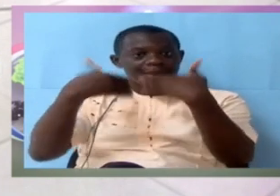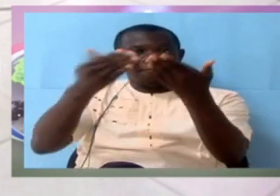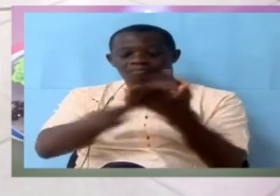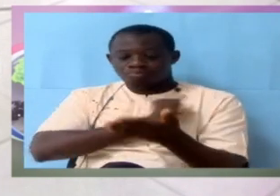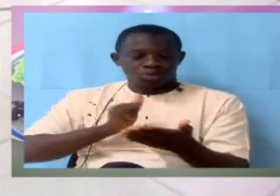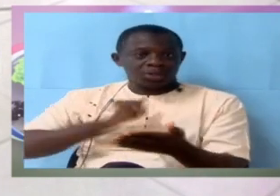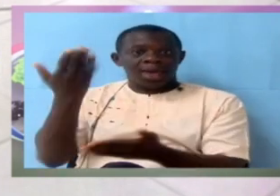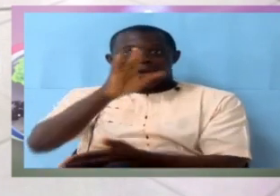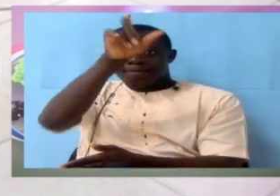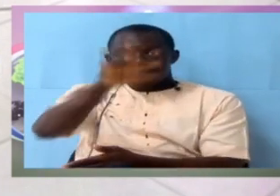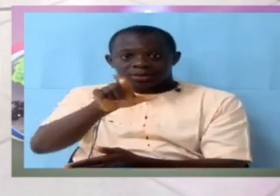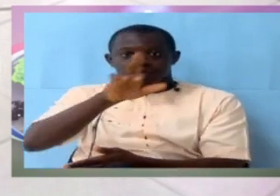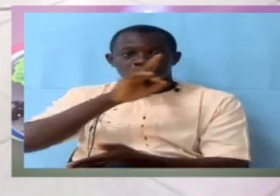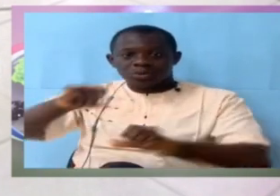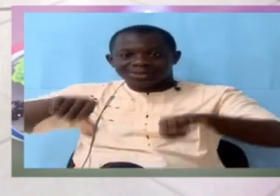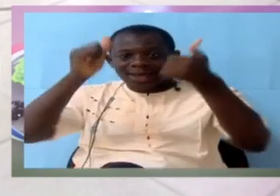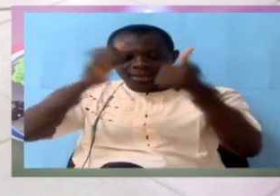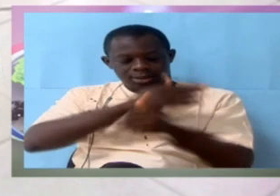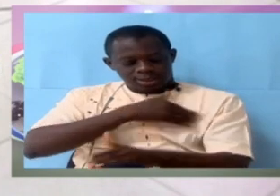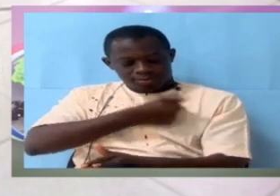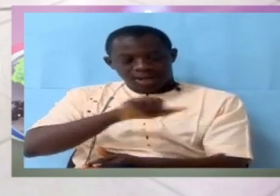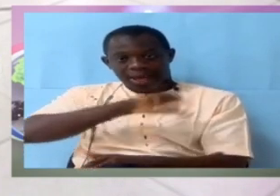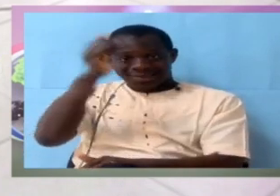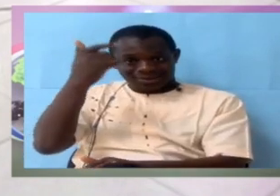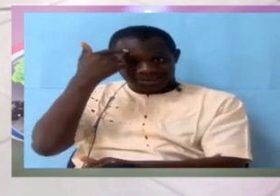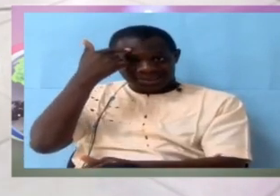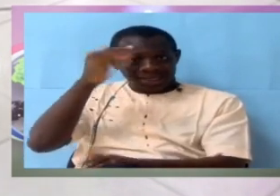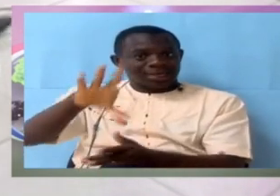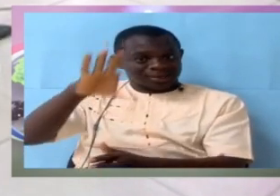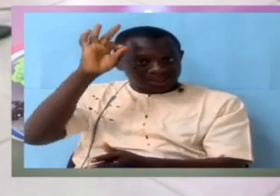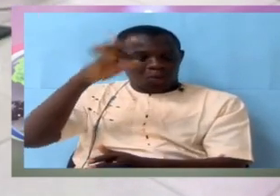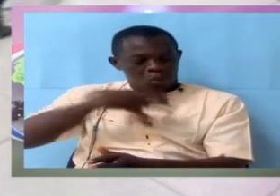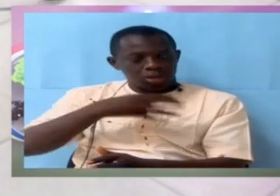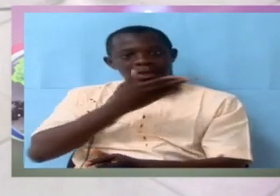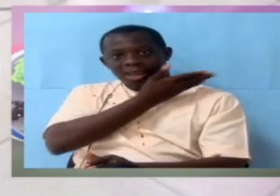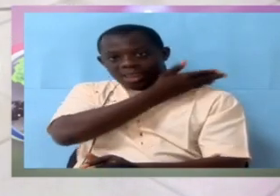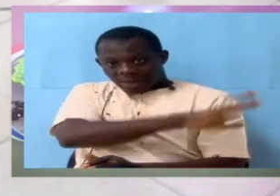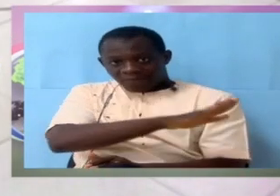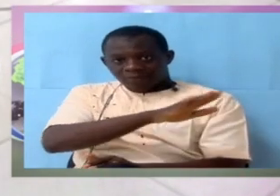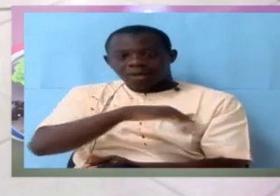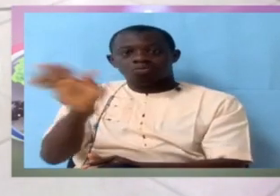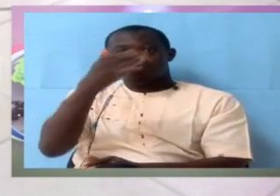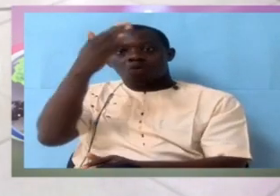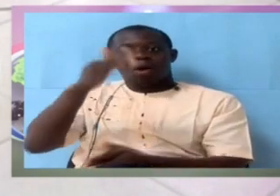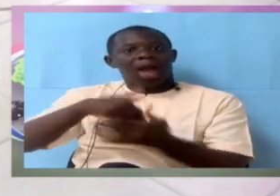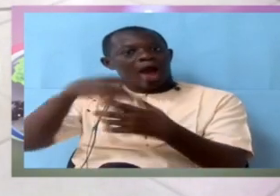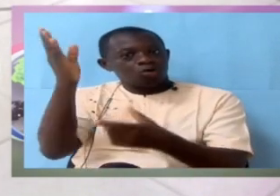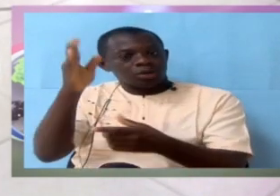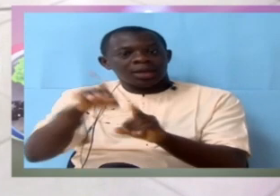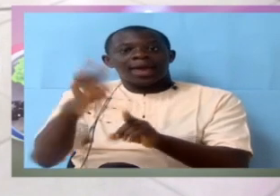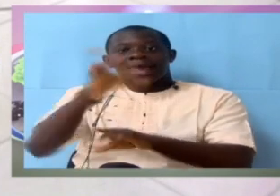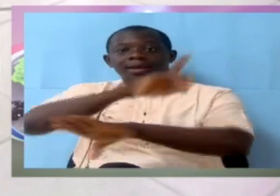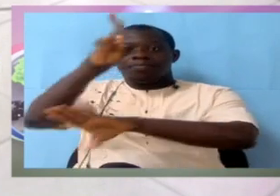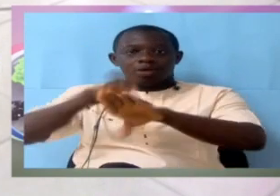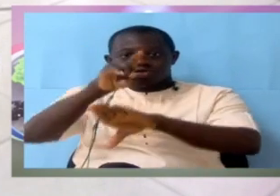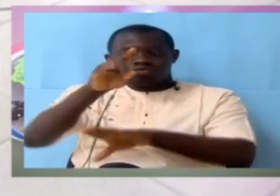anybody who starts his treatment and decide to abandon it and go away, wherever you go, he will send soldiers